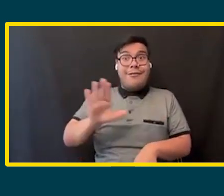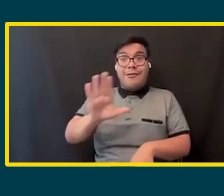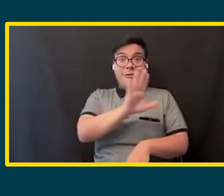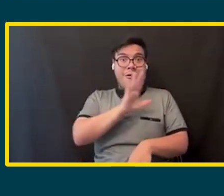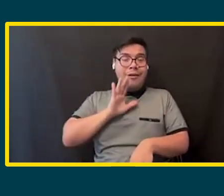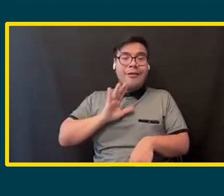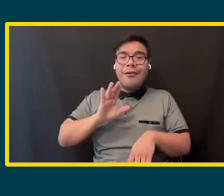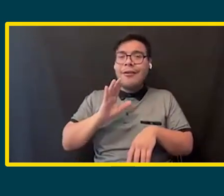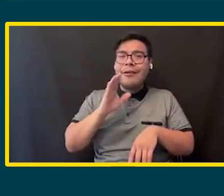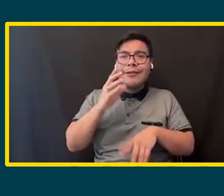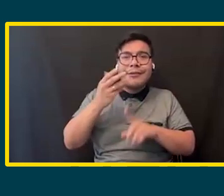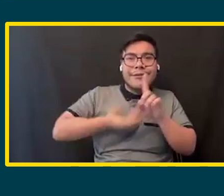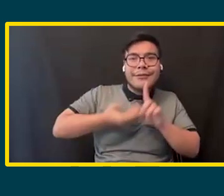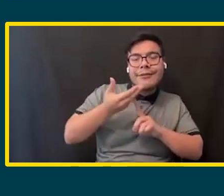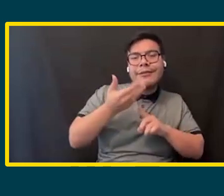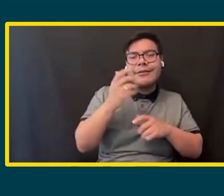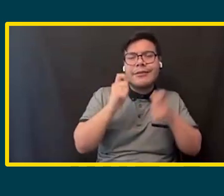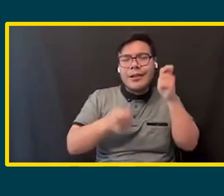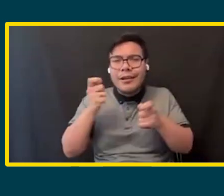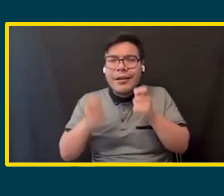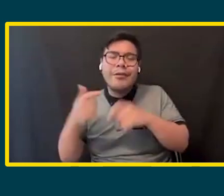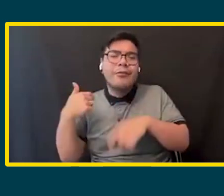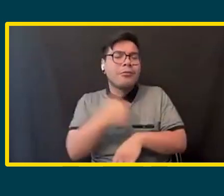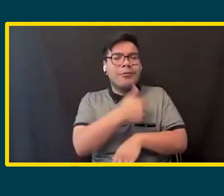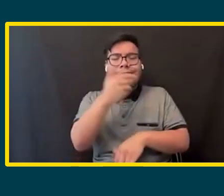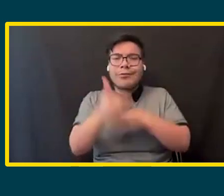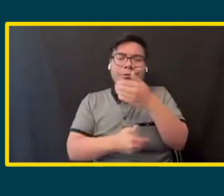We just progress as humans in various ways, and